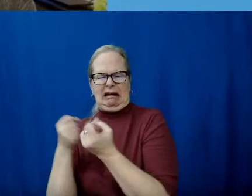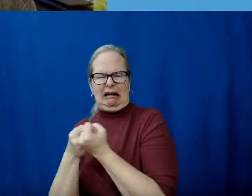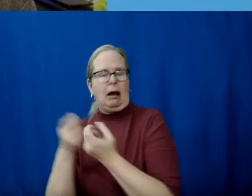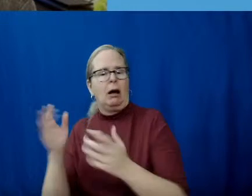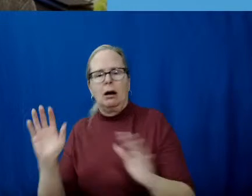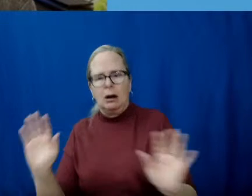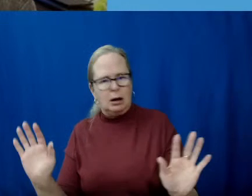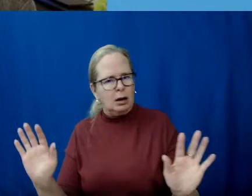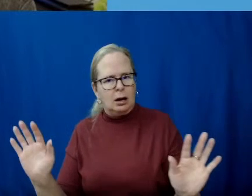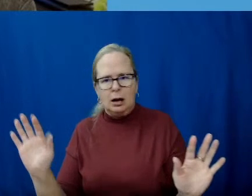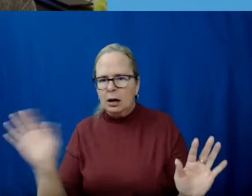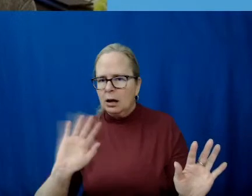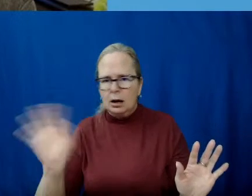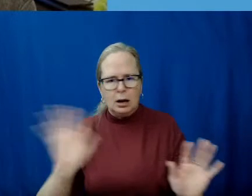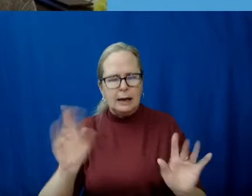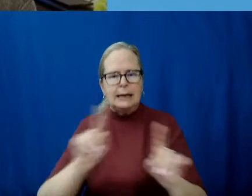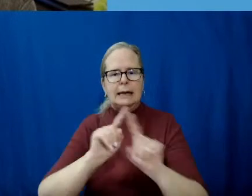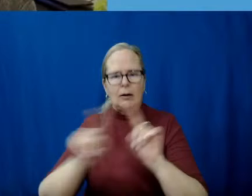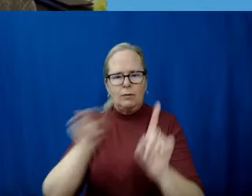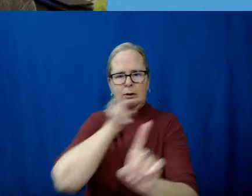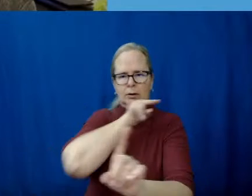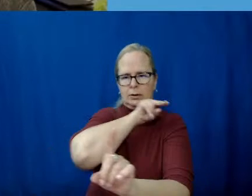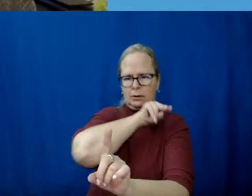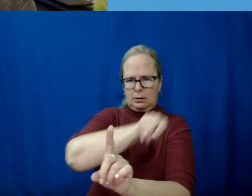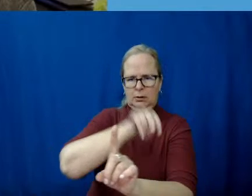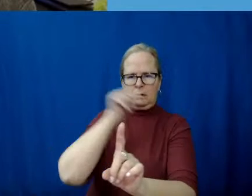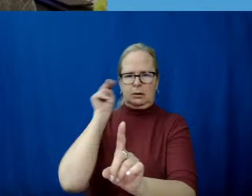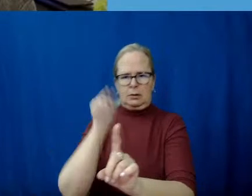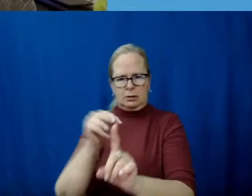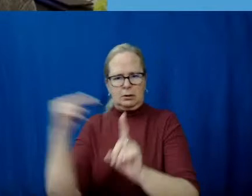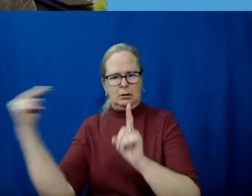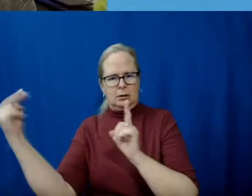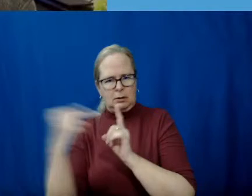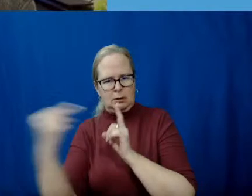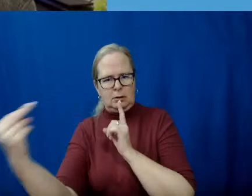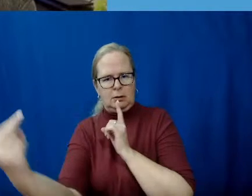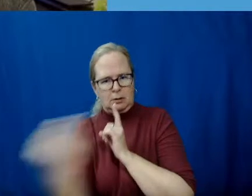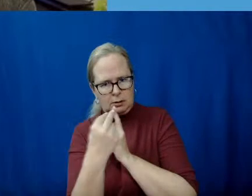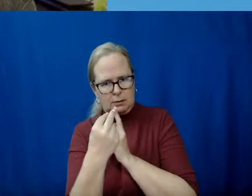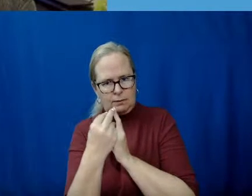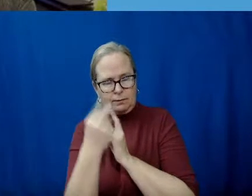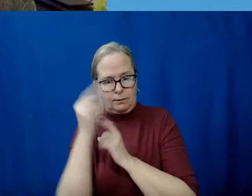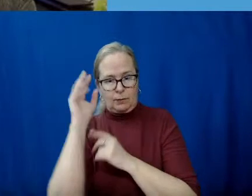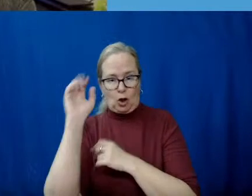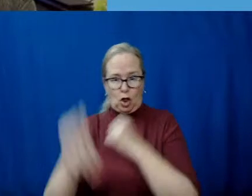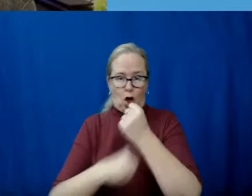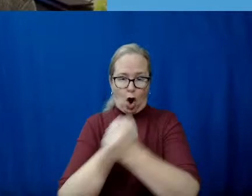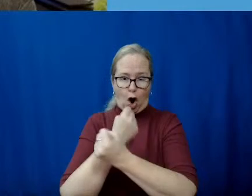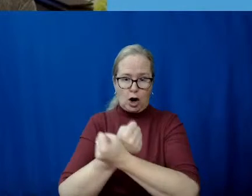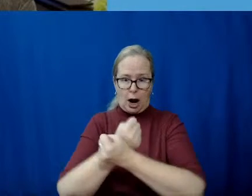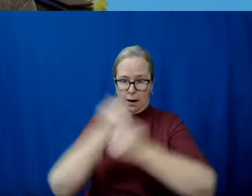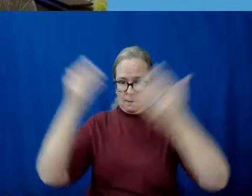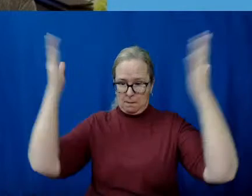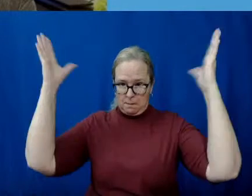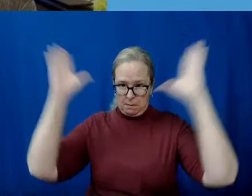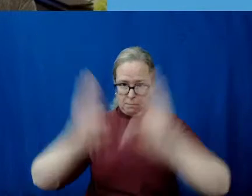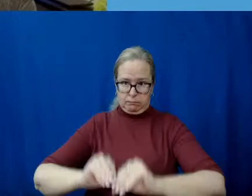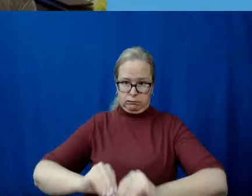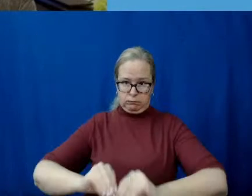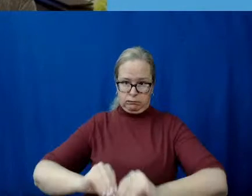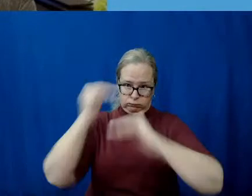push out the disease, but at what overall cost to society?